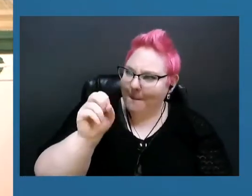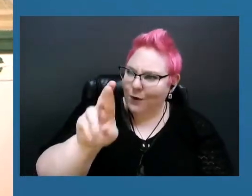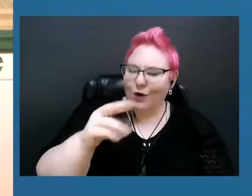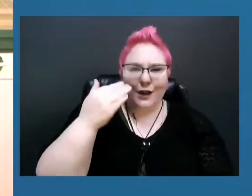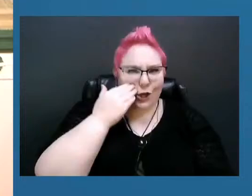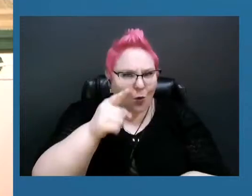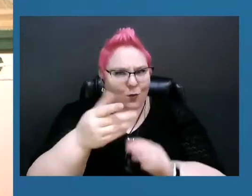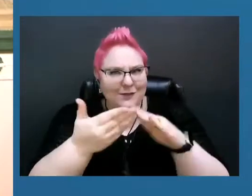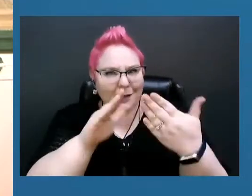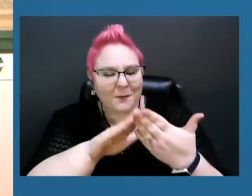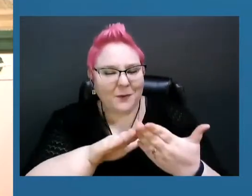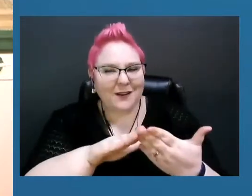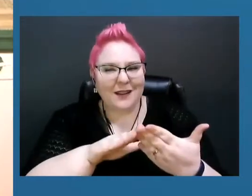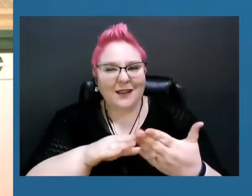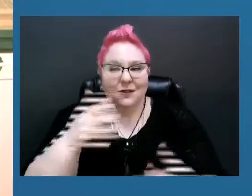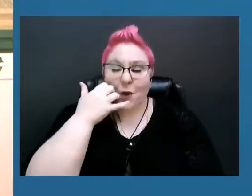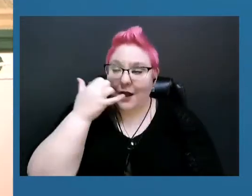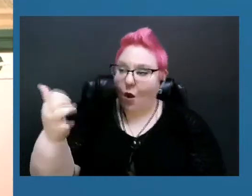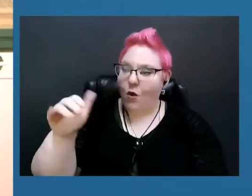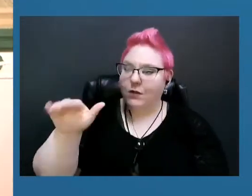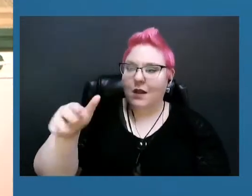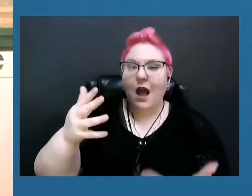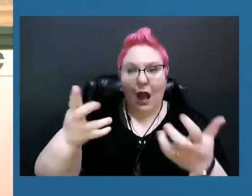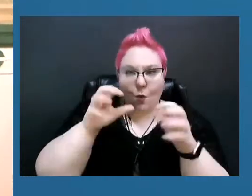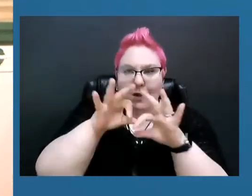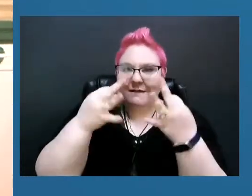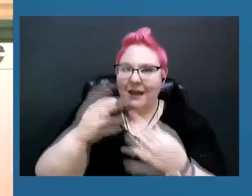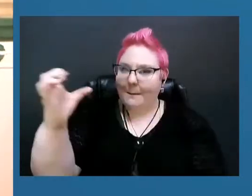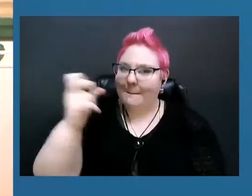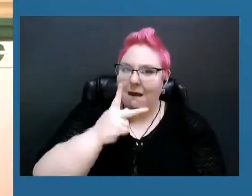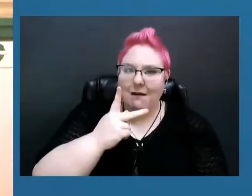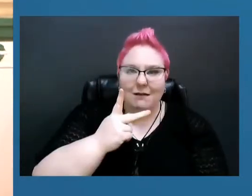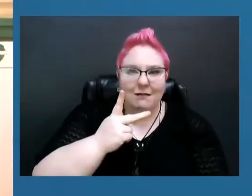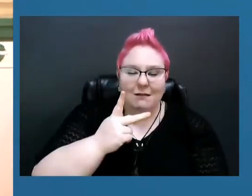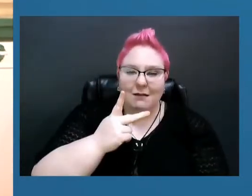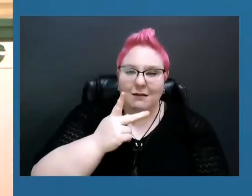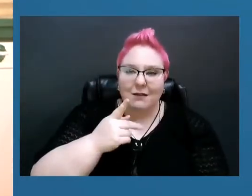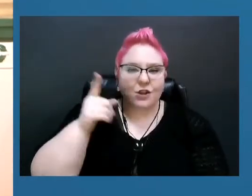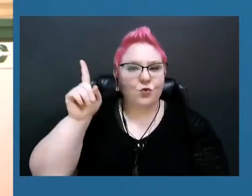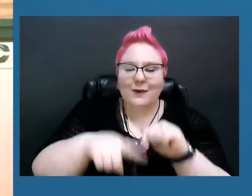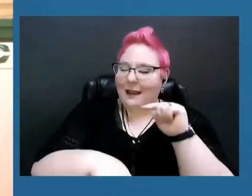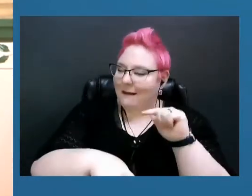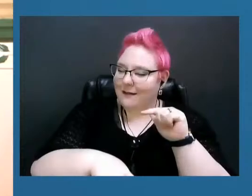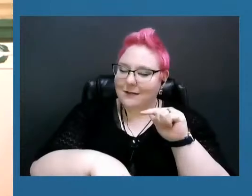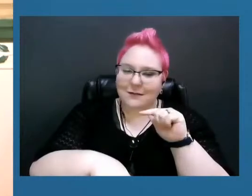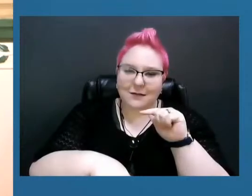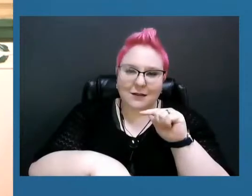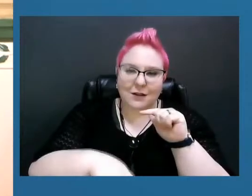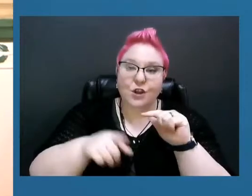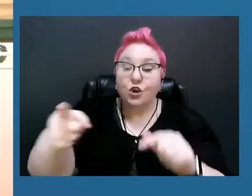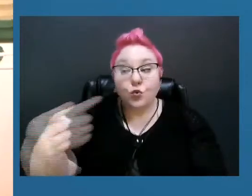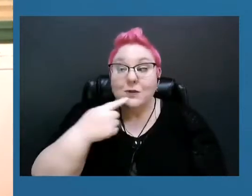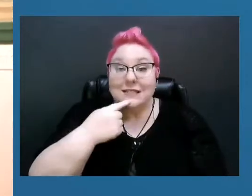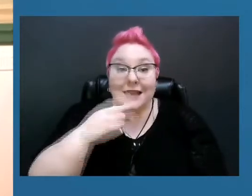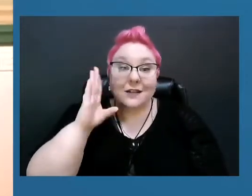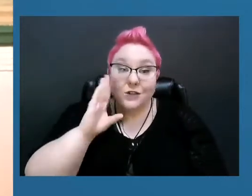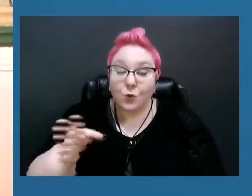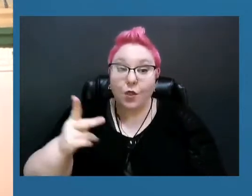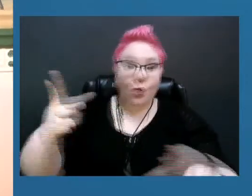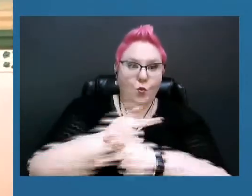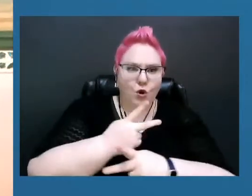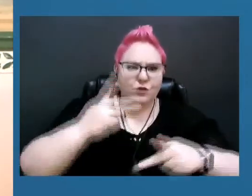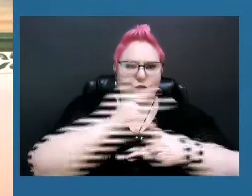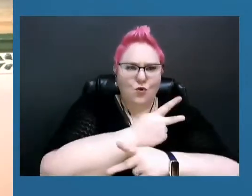community is. And I called and said, I want that family brought home. You cannot do this. You said you were going to go after the worst of the worst. You're going